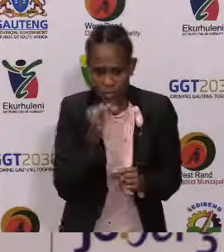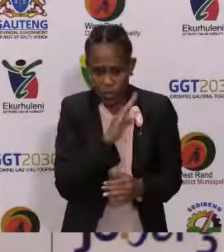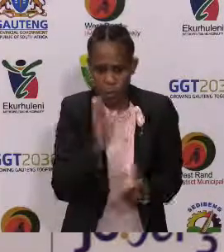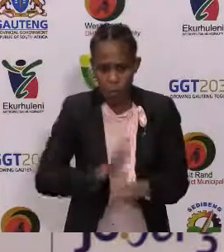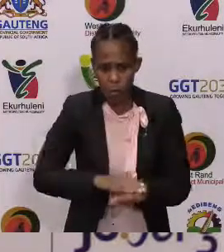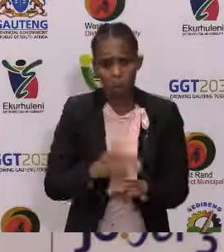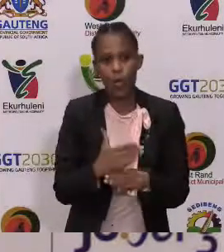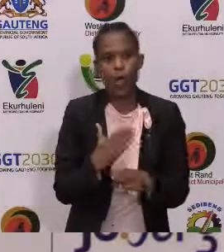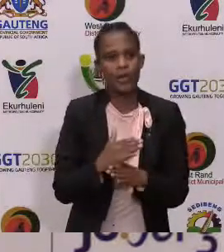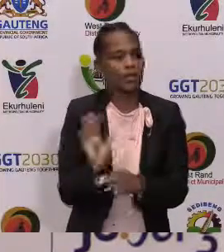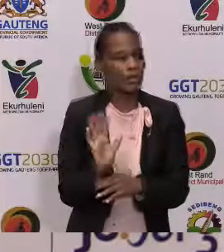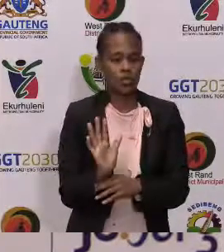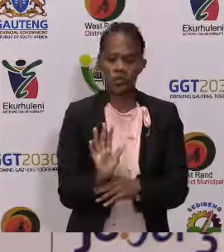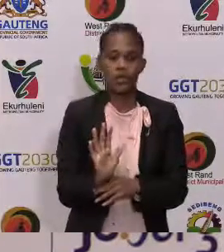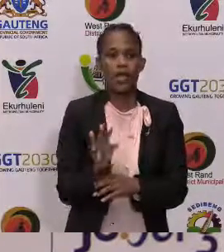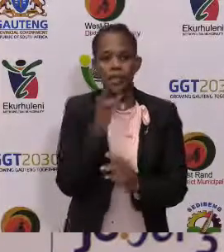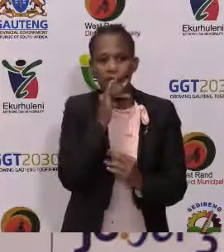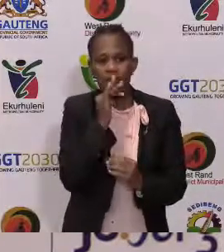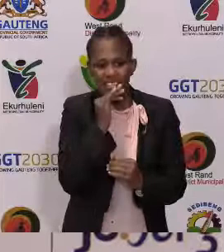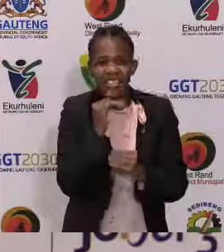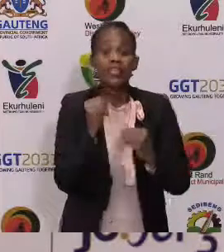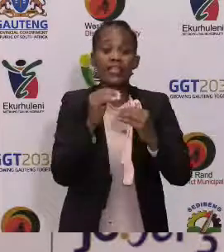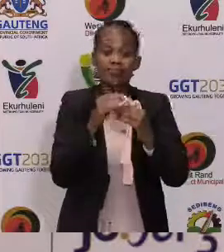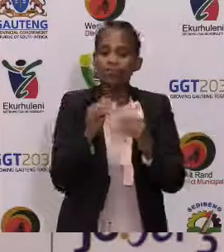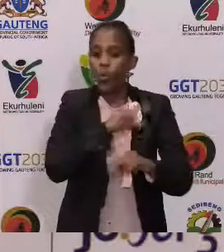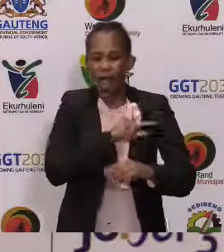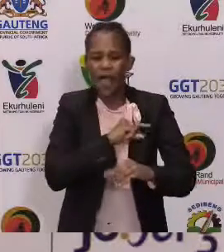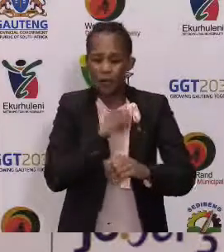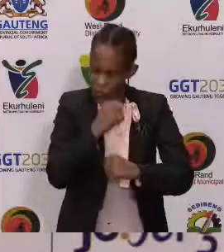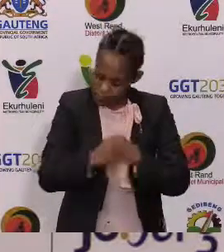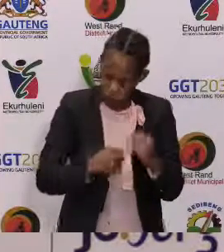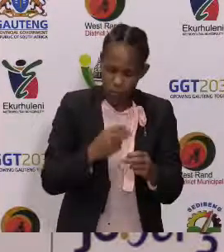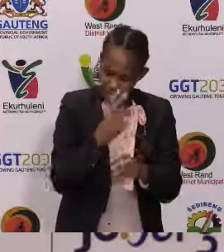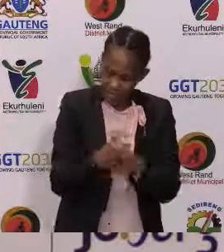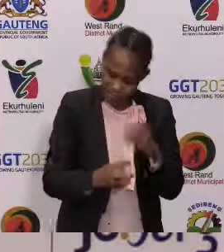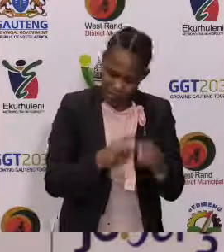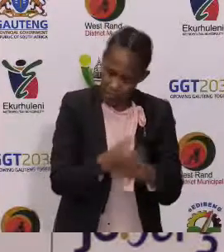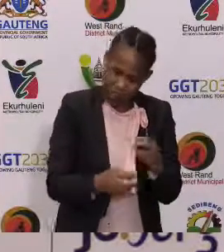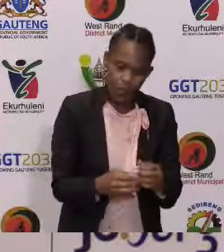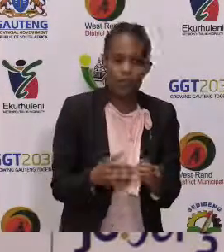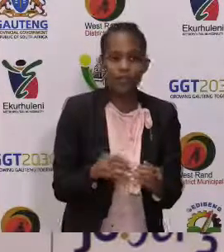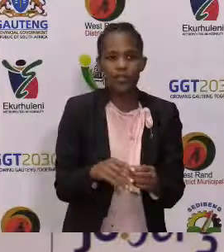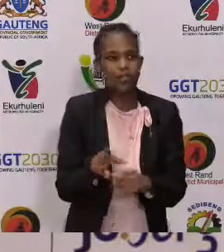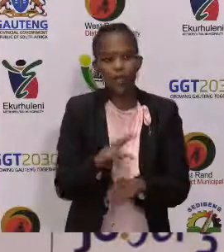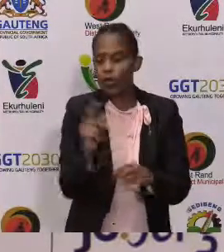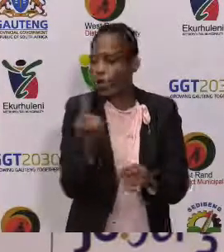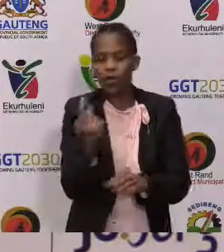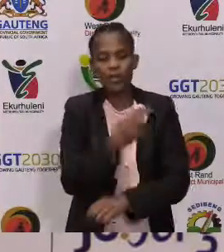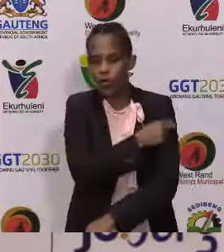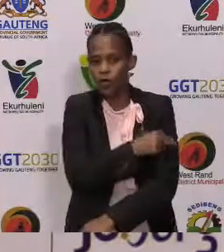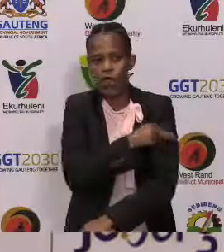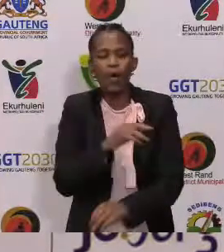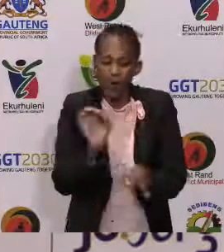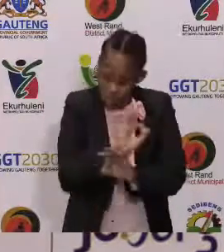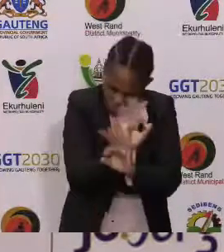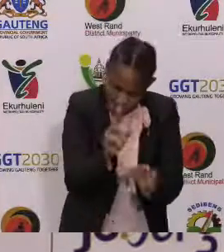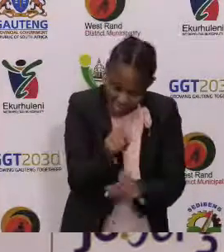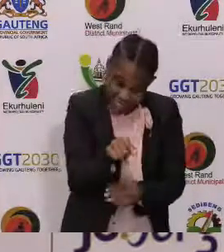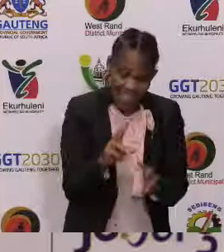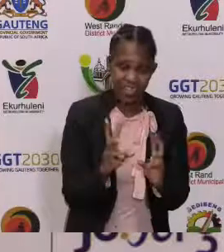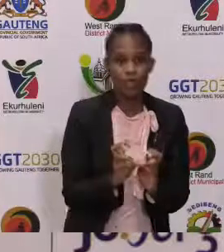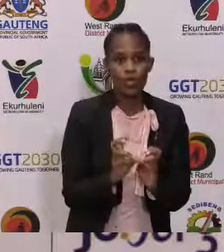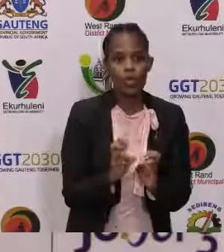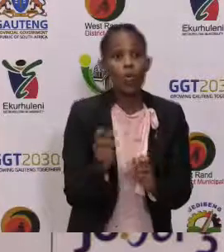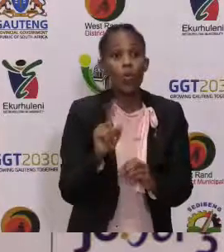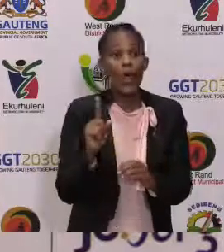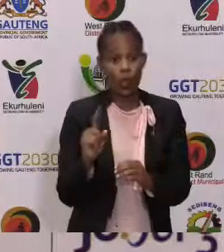hospital refurbishments and the ABT we are putting is not field hospitals. I want to clarify that. What we